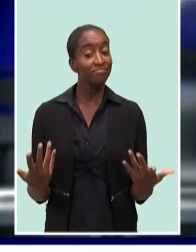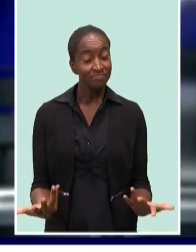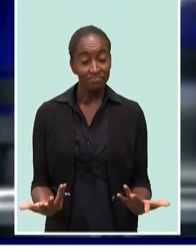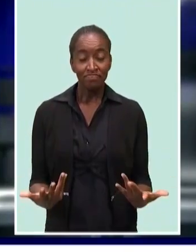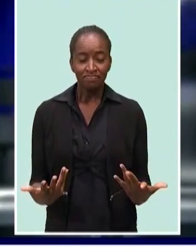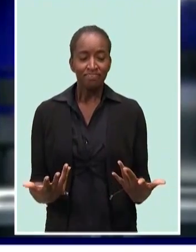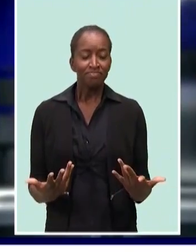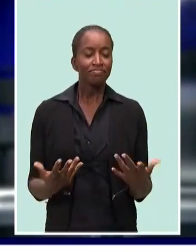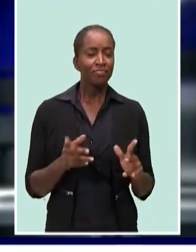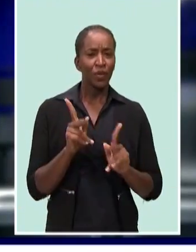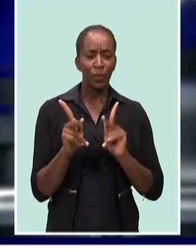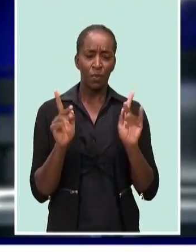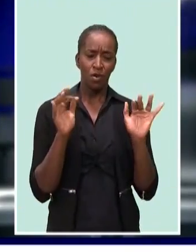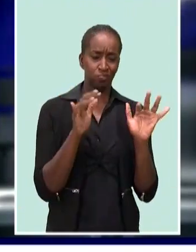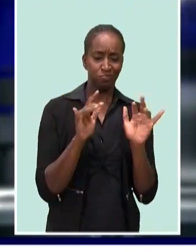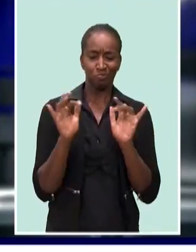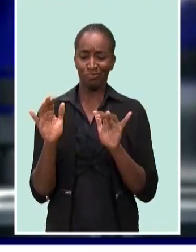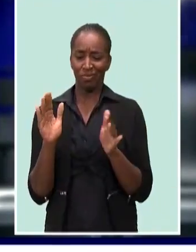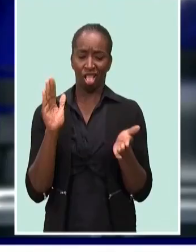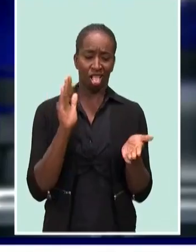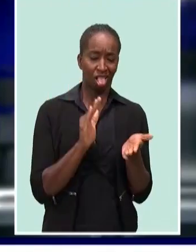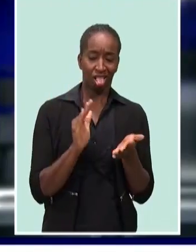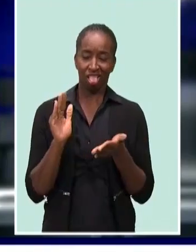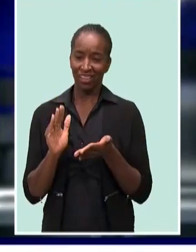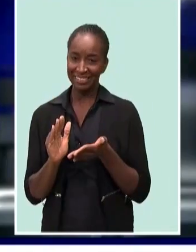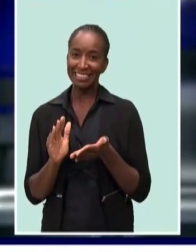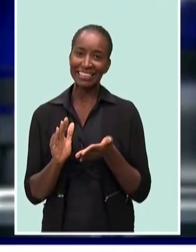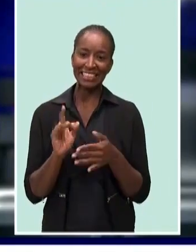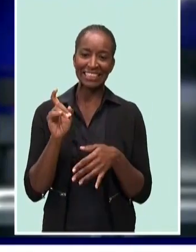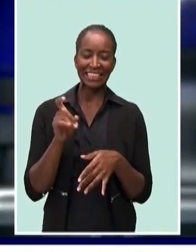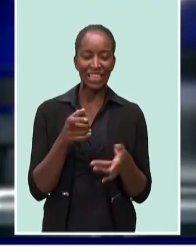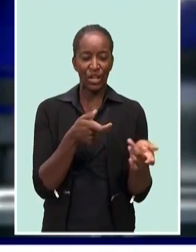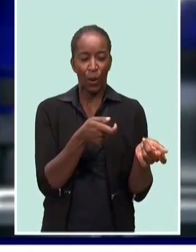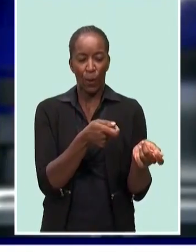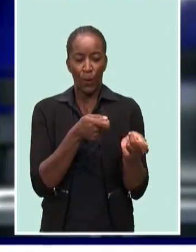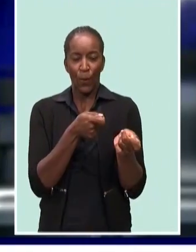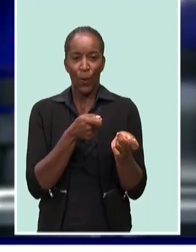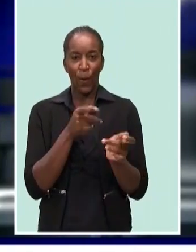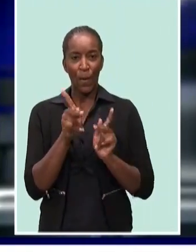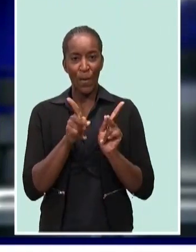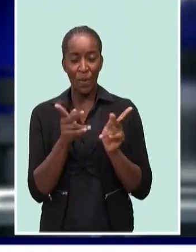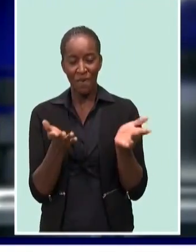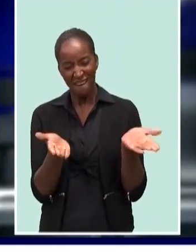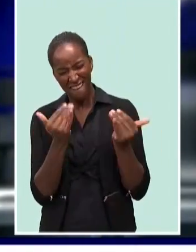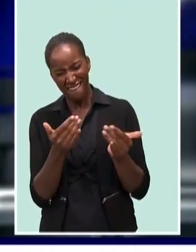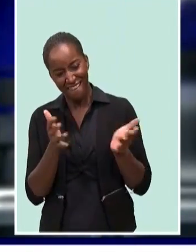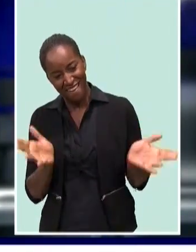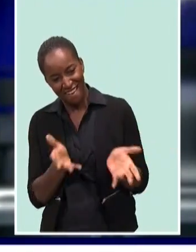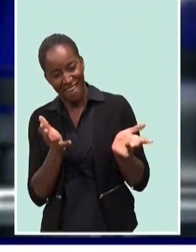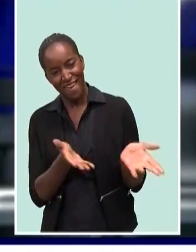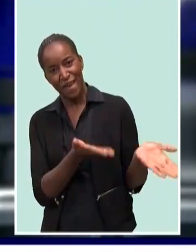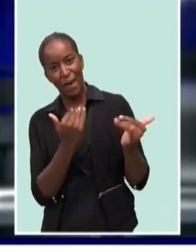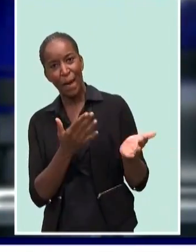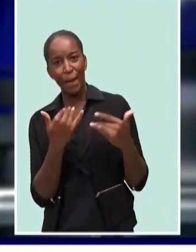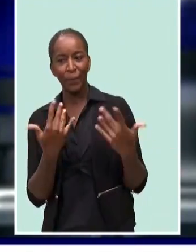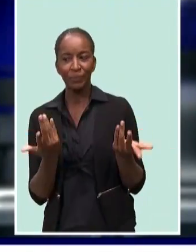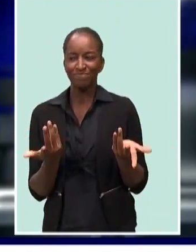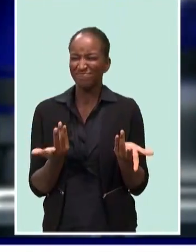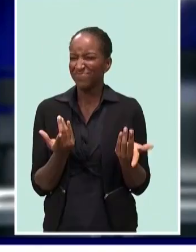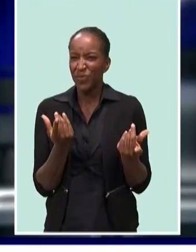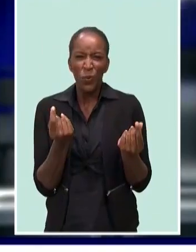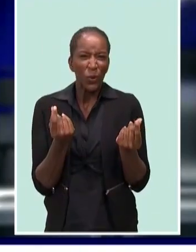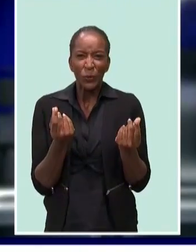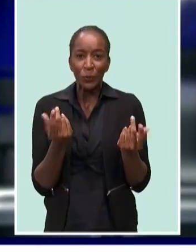to bring fans back to the competition, whether you agree with what that something is or not. Now on the financial side, Pick of the Crop has